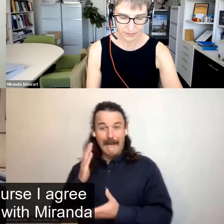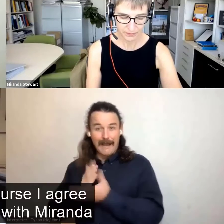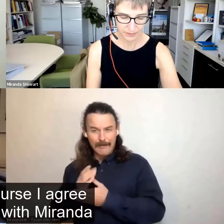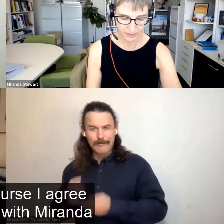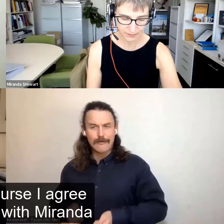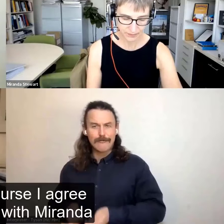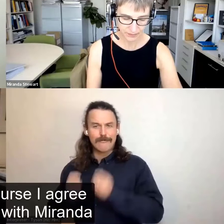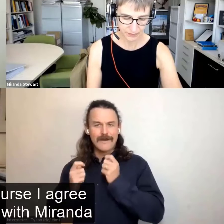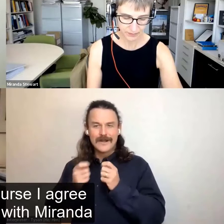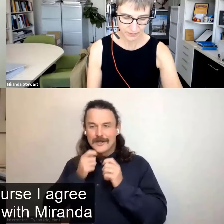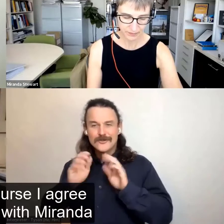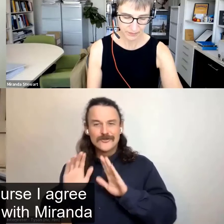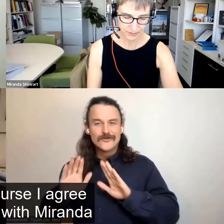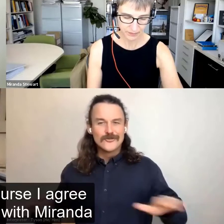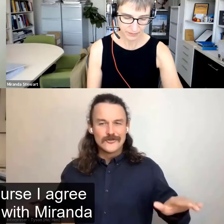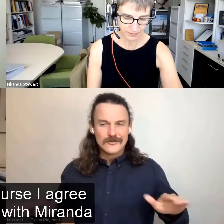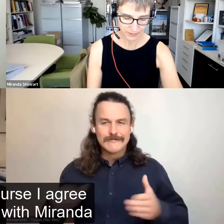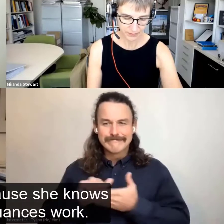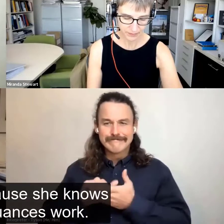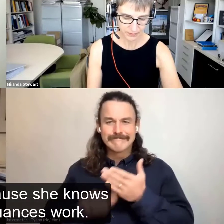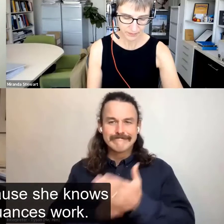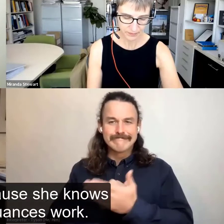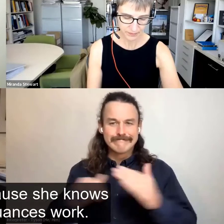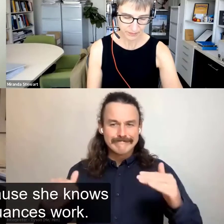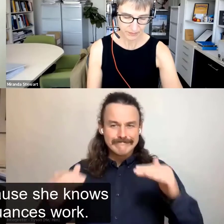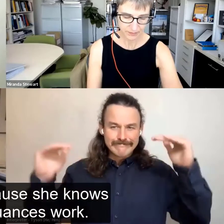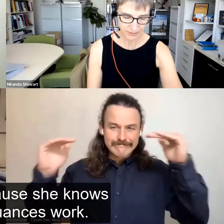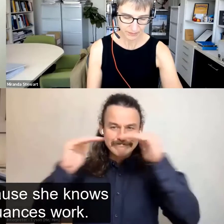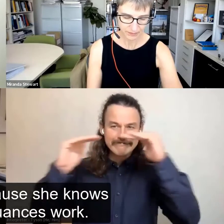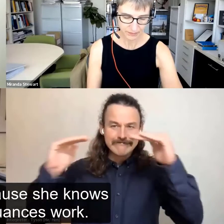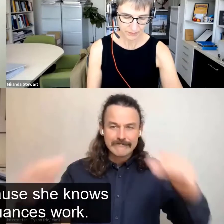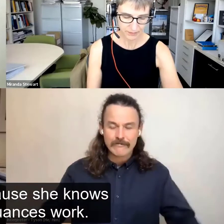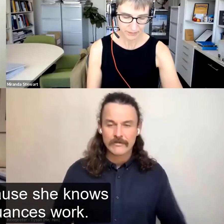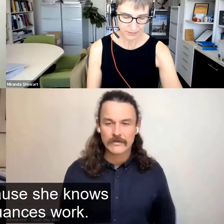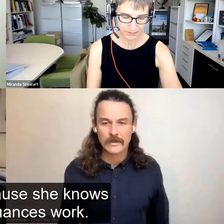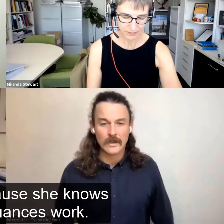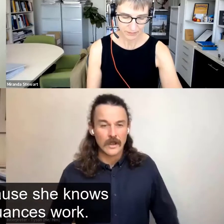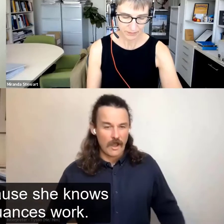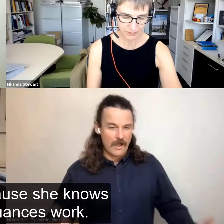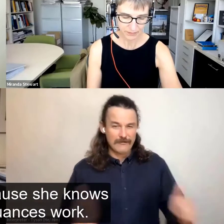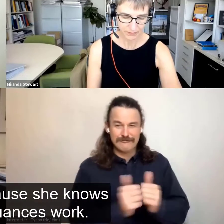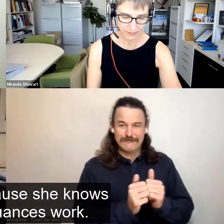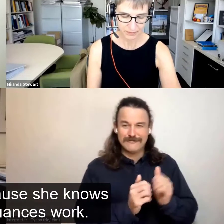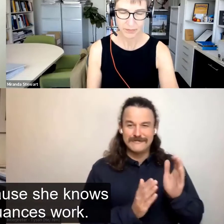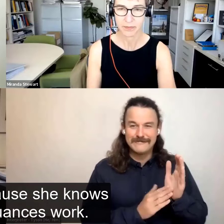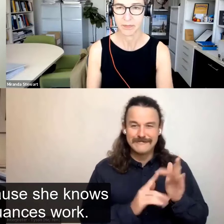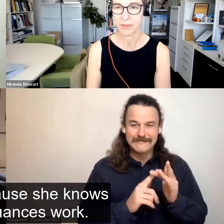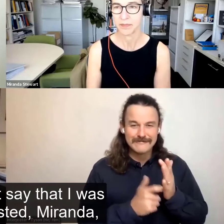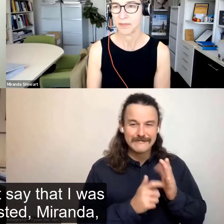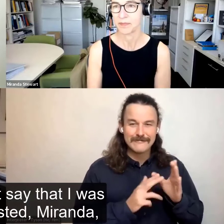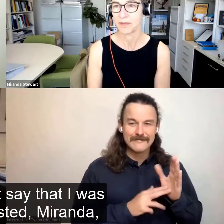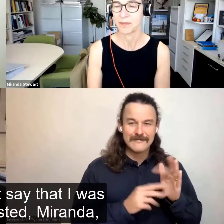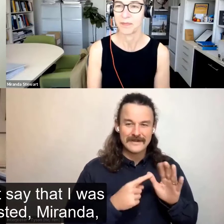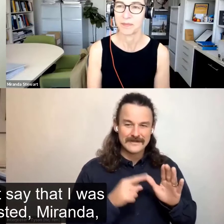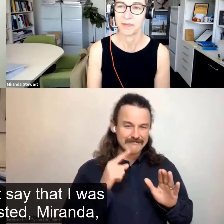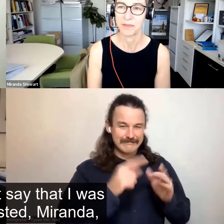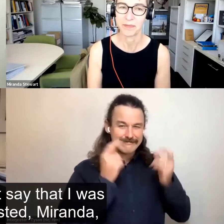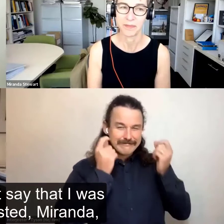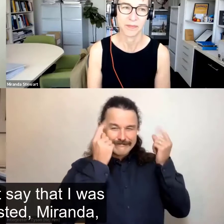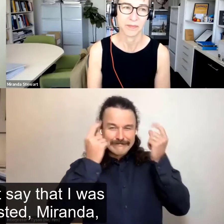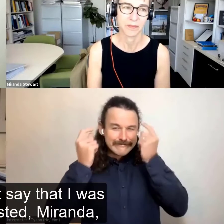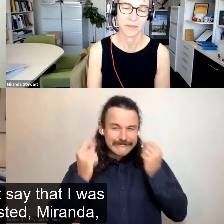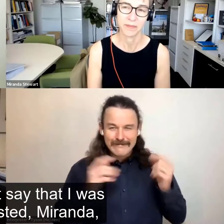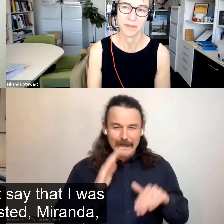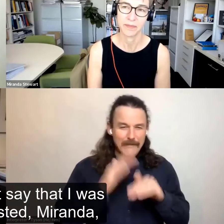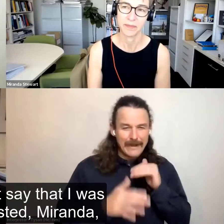Well, of course, I agree completely with Miranda because she knows how the nuances work. But can I just say that I was